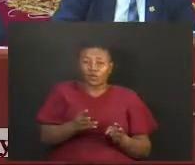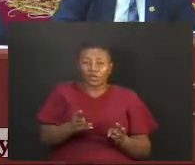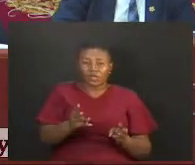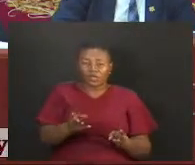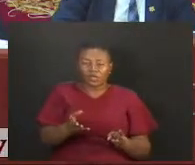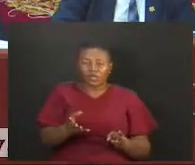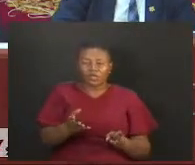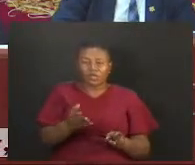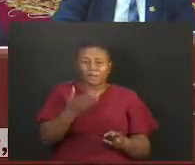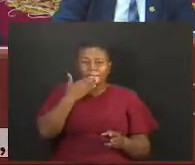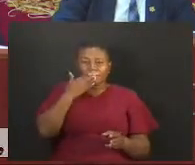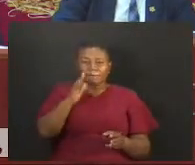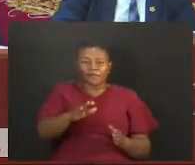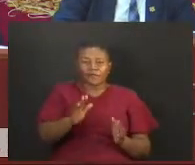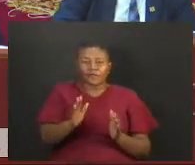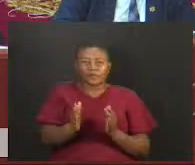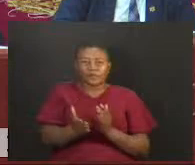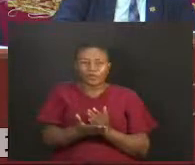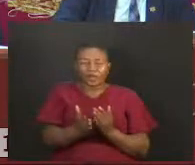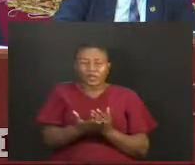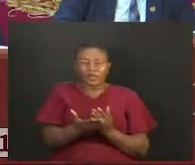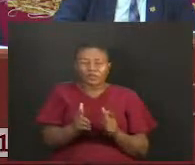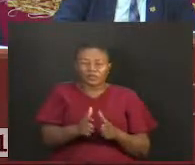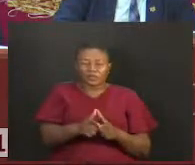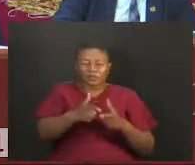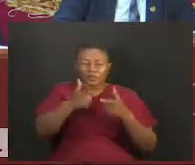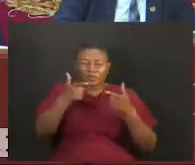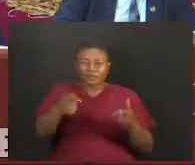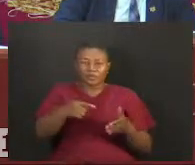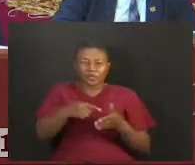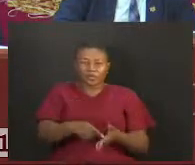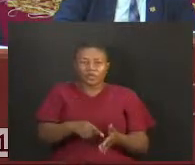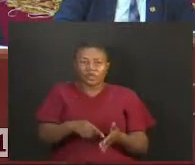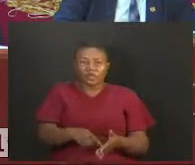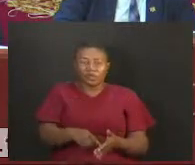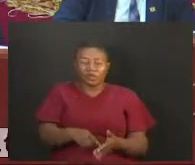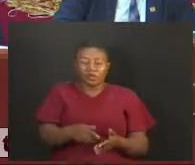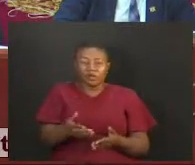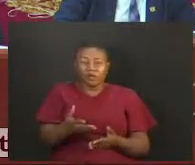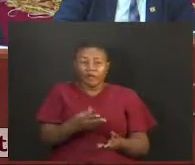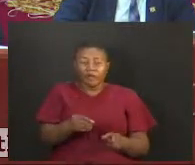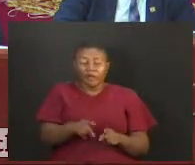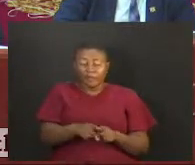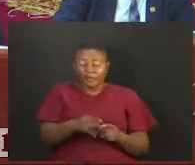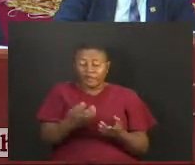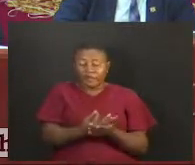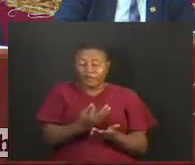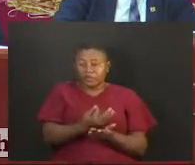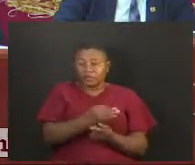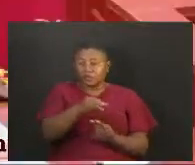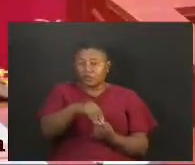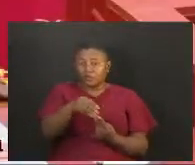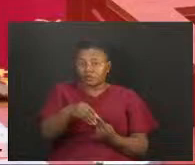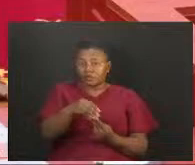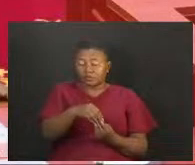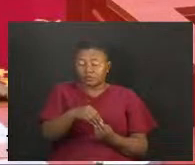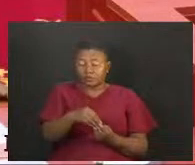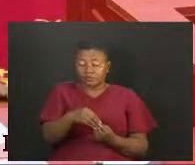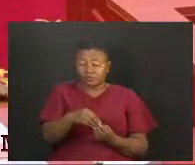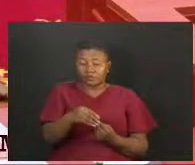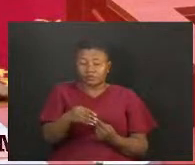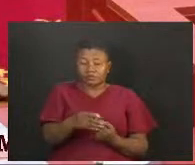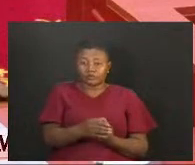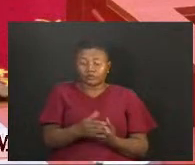complicated by huge bullet debt service and constrained fiscal financing options. Currently, Mr.